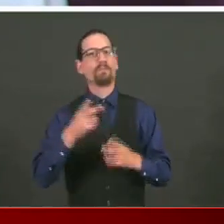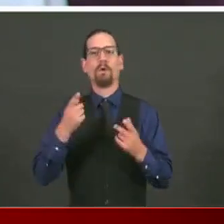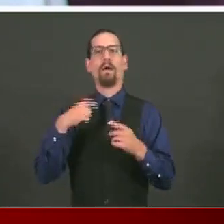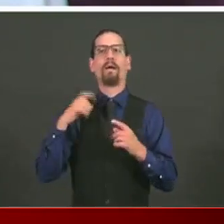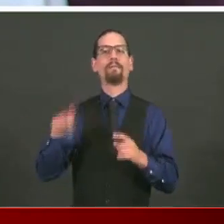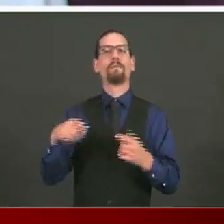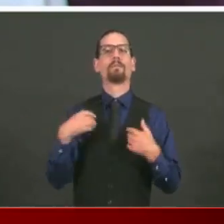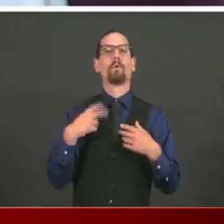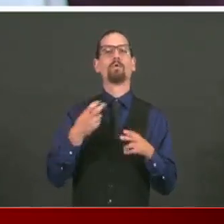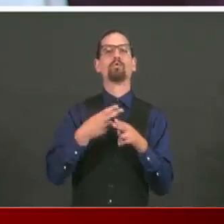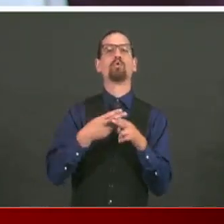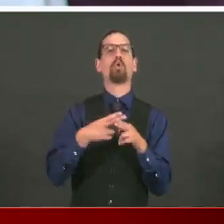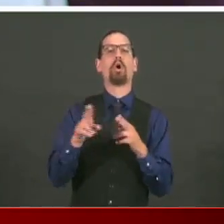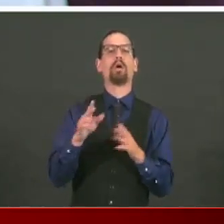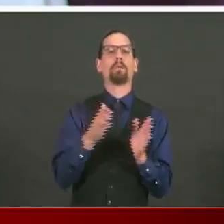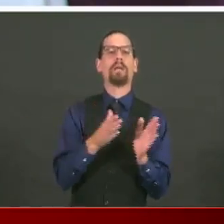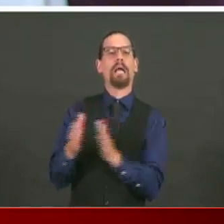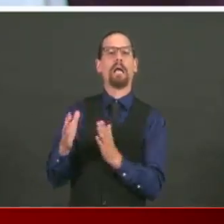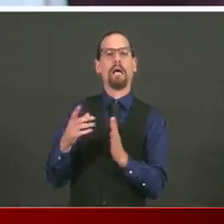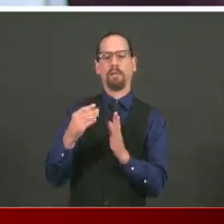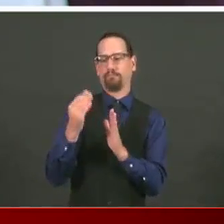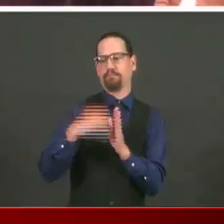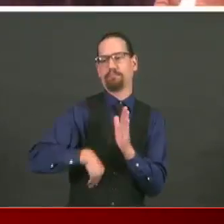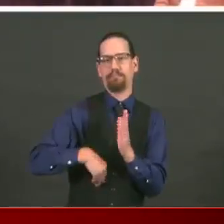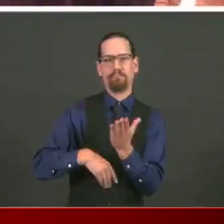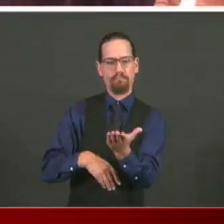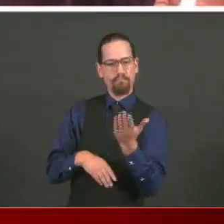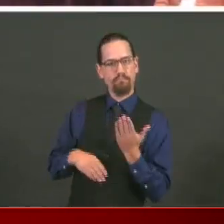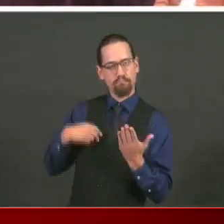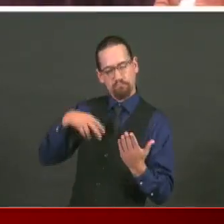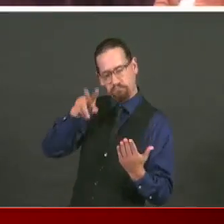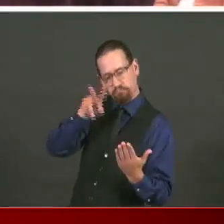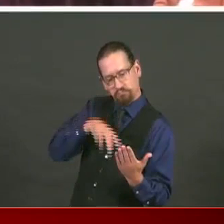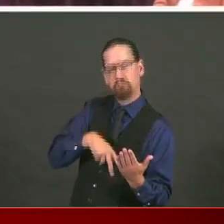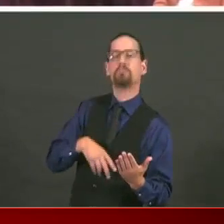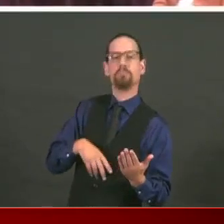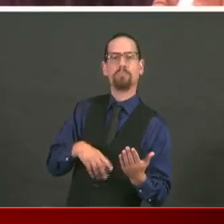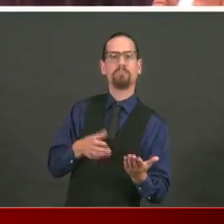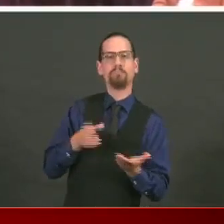those questions. Is it a maximum of 15,000,